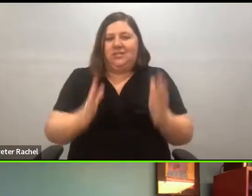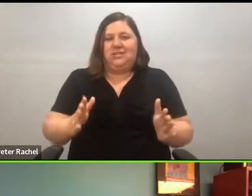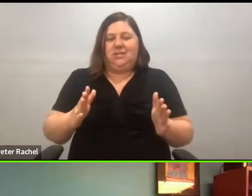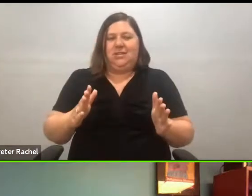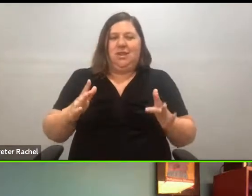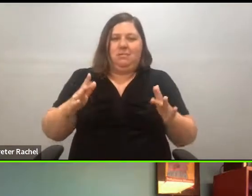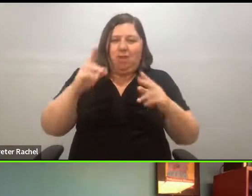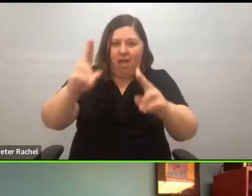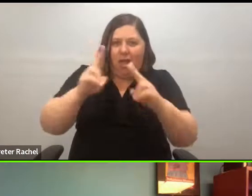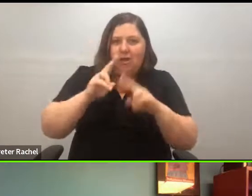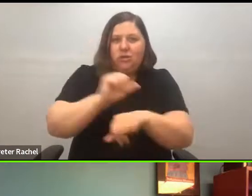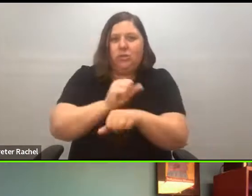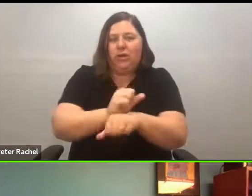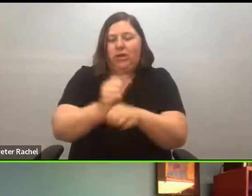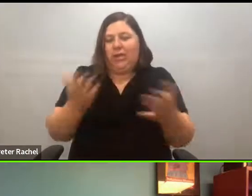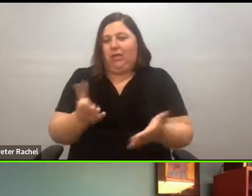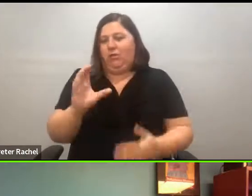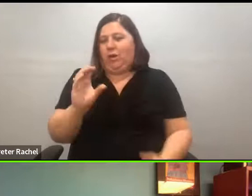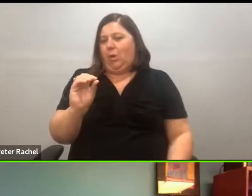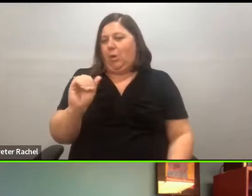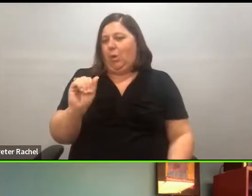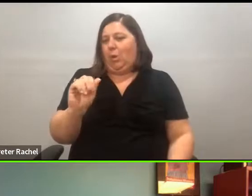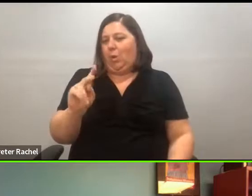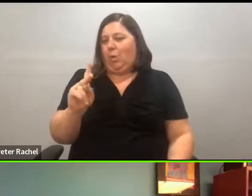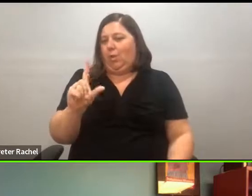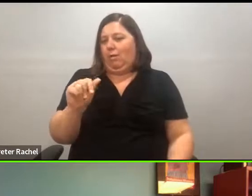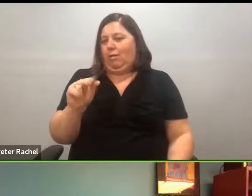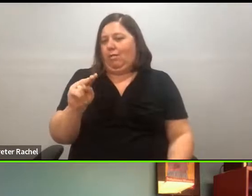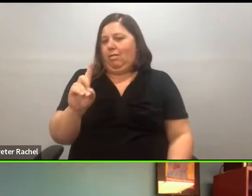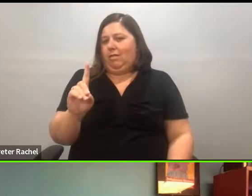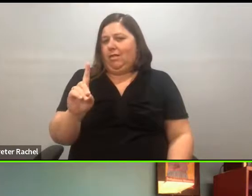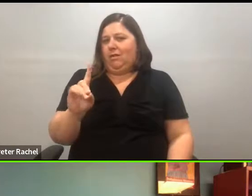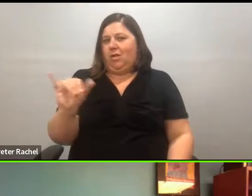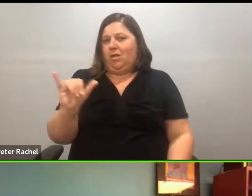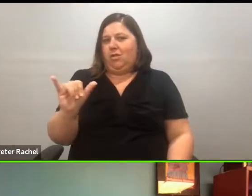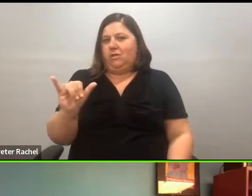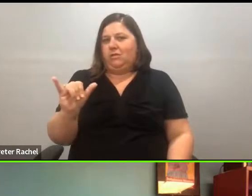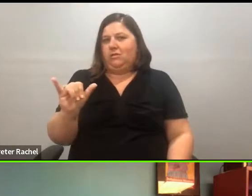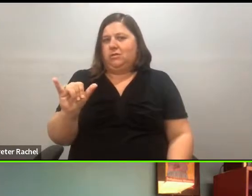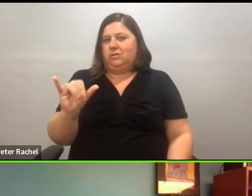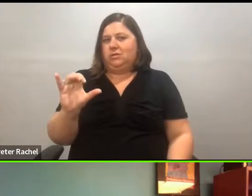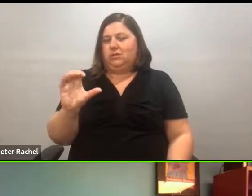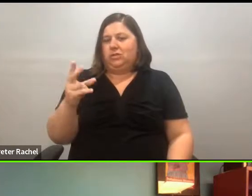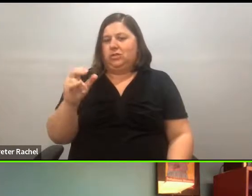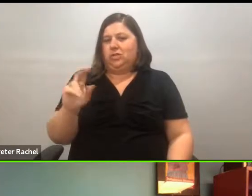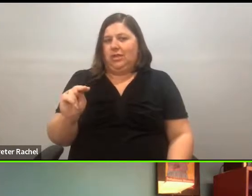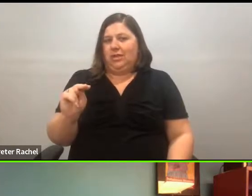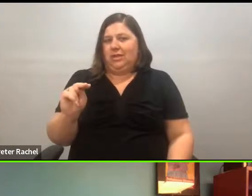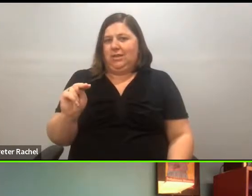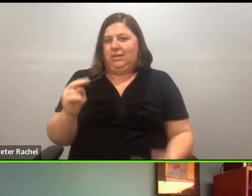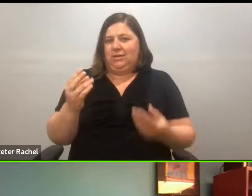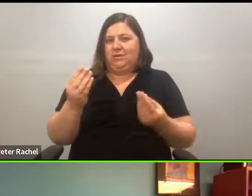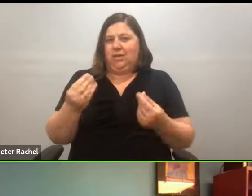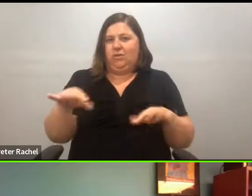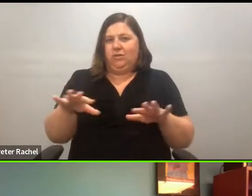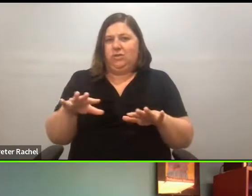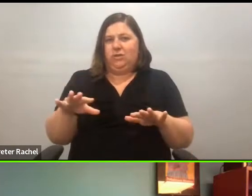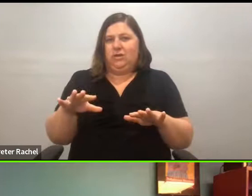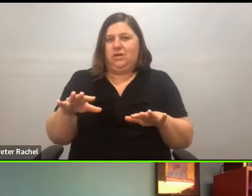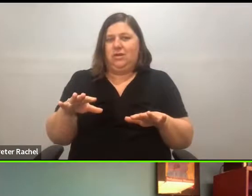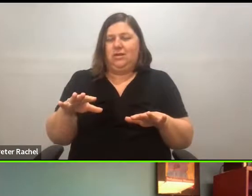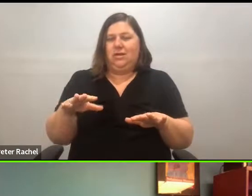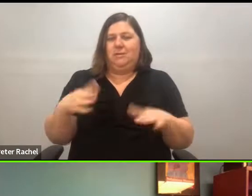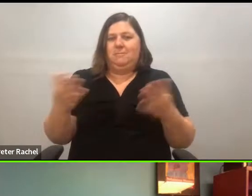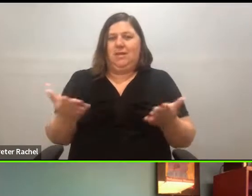Trust here in Oakland, also known as the Territory of Huchin. And I'm coming to visiting you